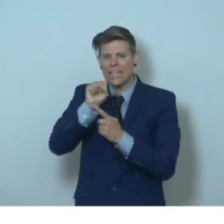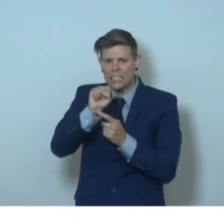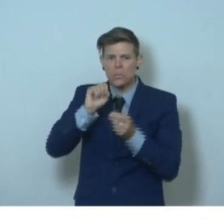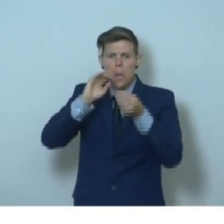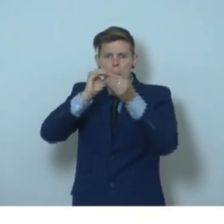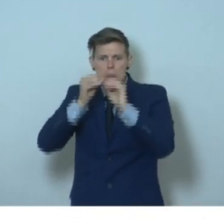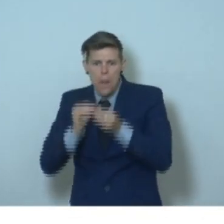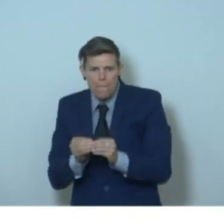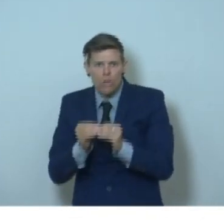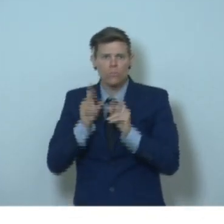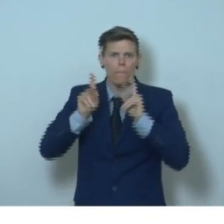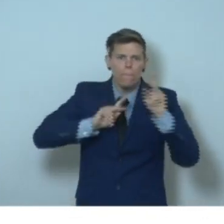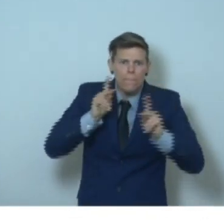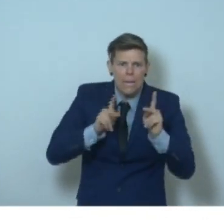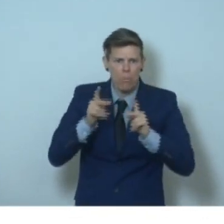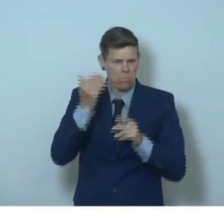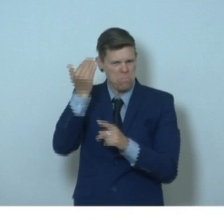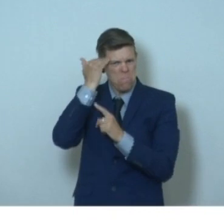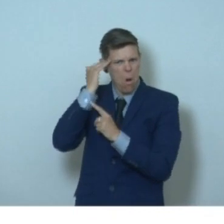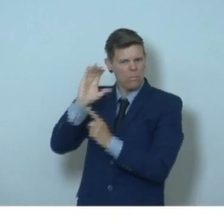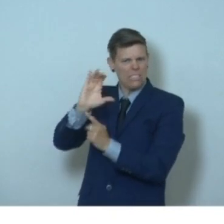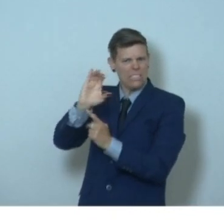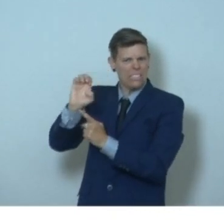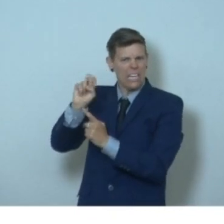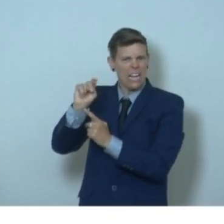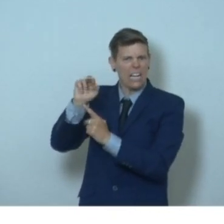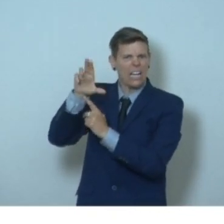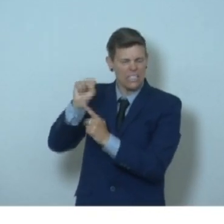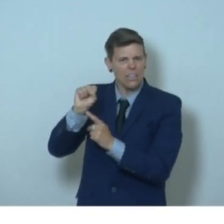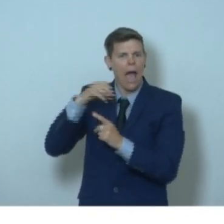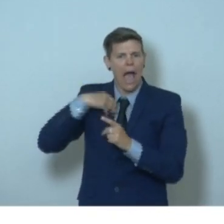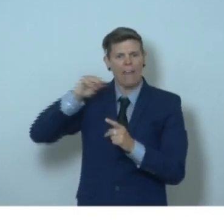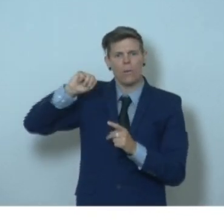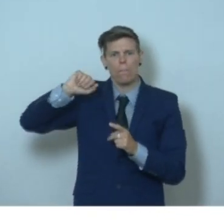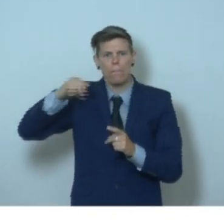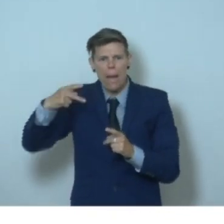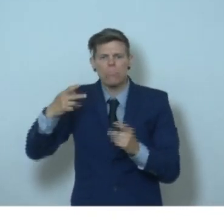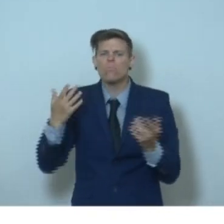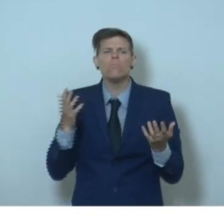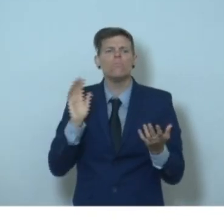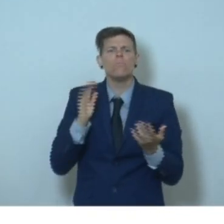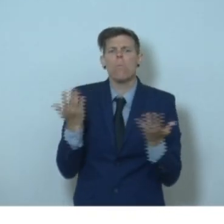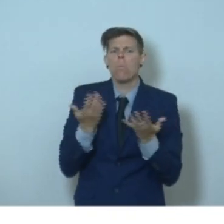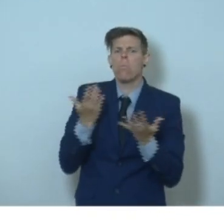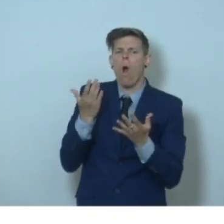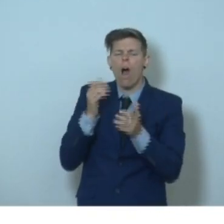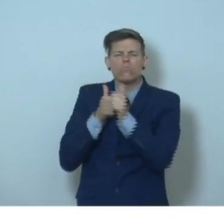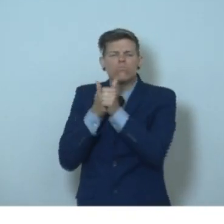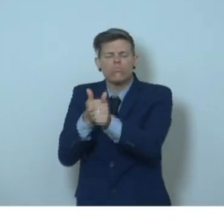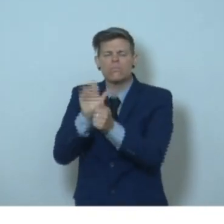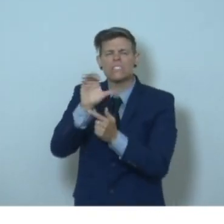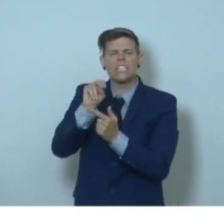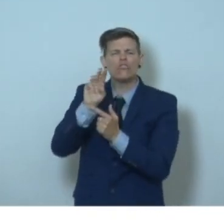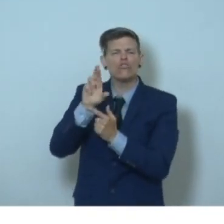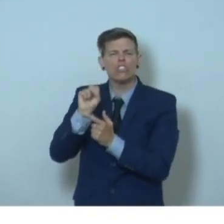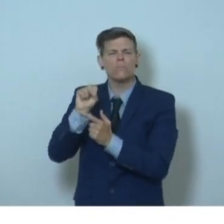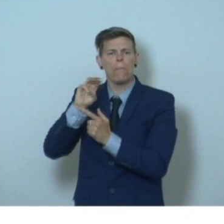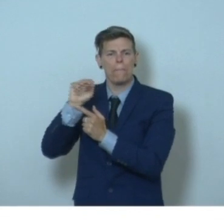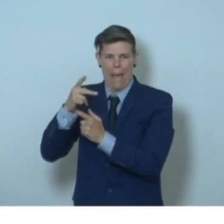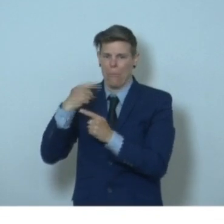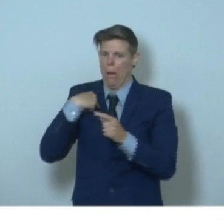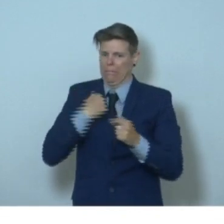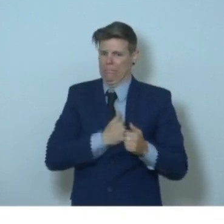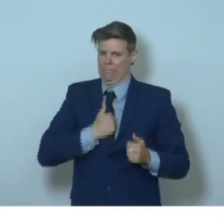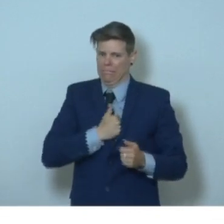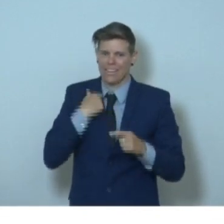about census tracts. I had a map of what a census tract map looked like for you, but we didn't have room for it on the slide.